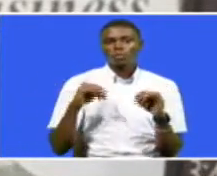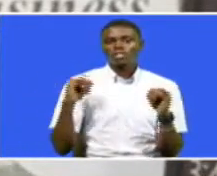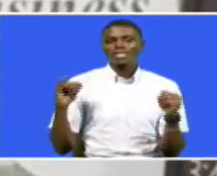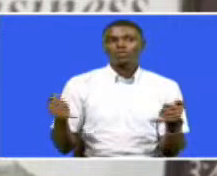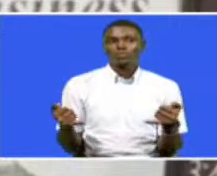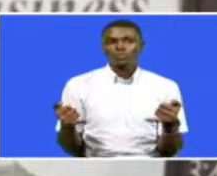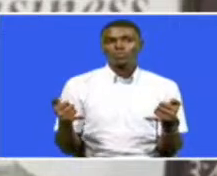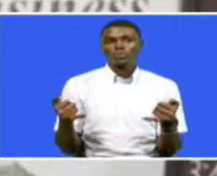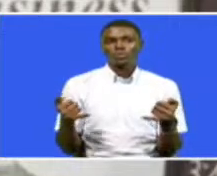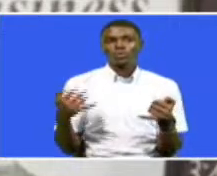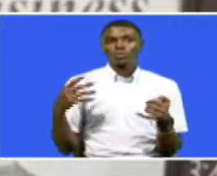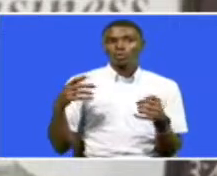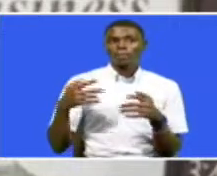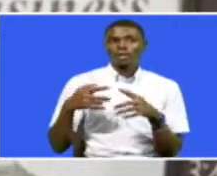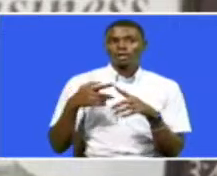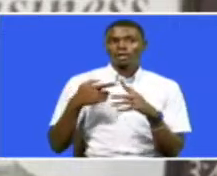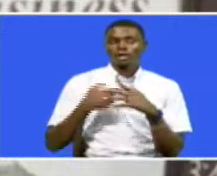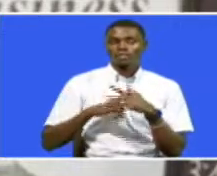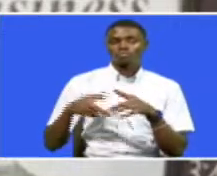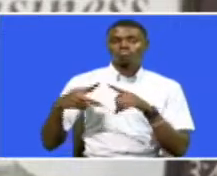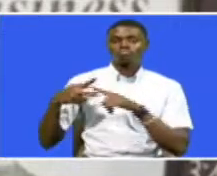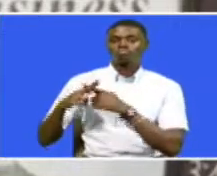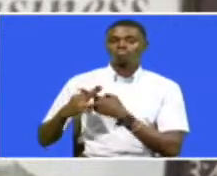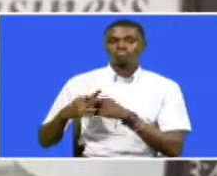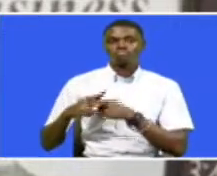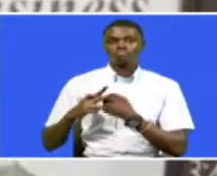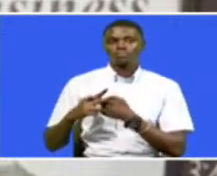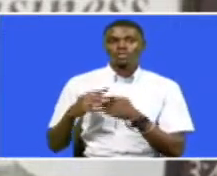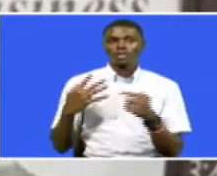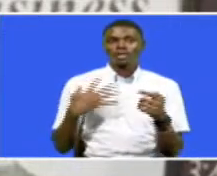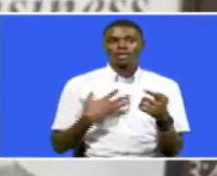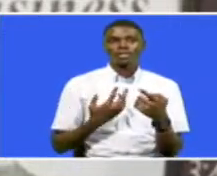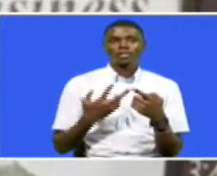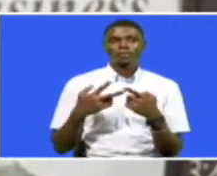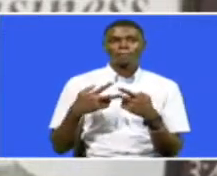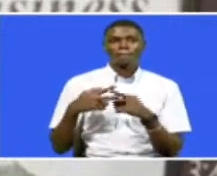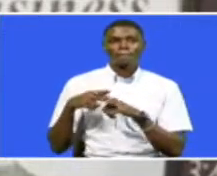they rehabilitated it, and they also rehabilitated